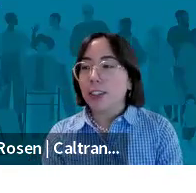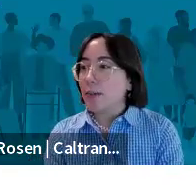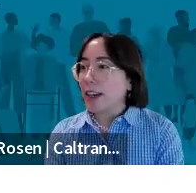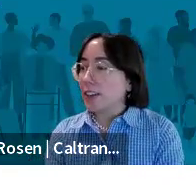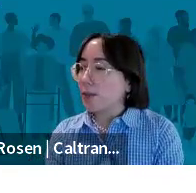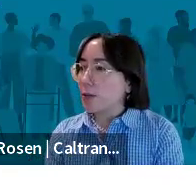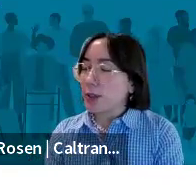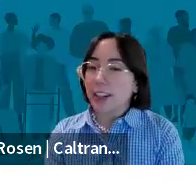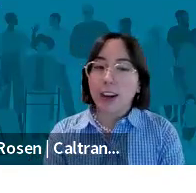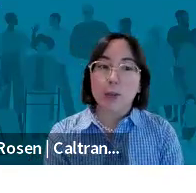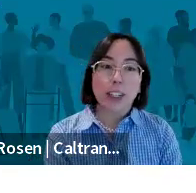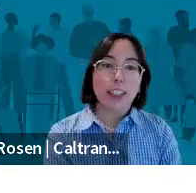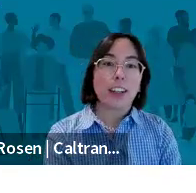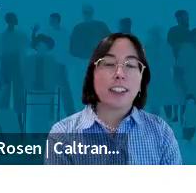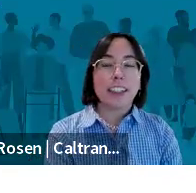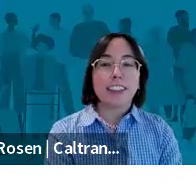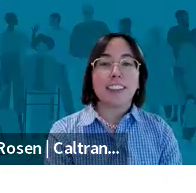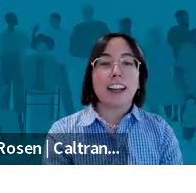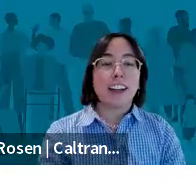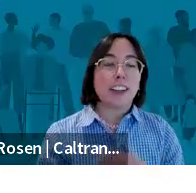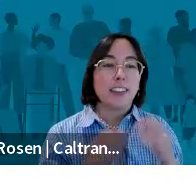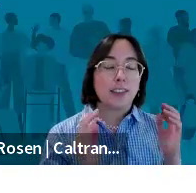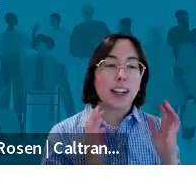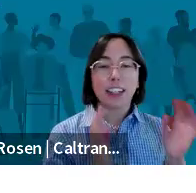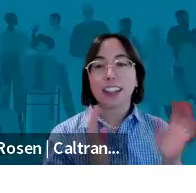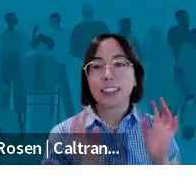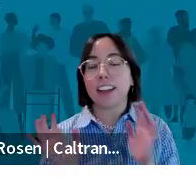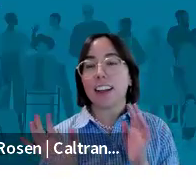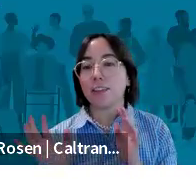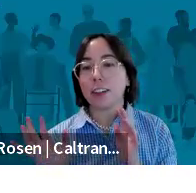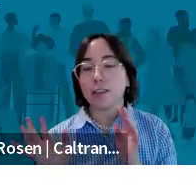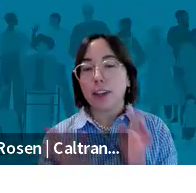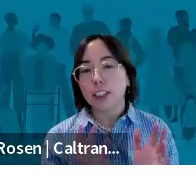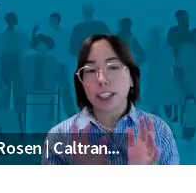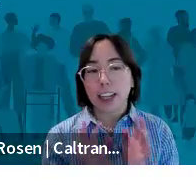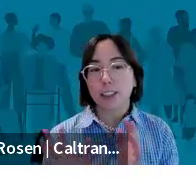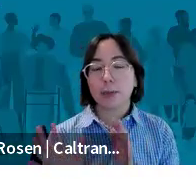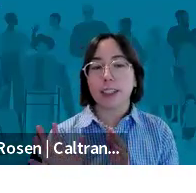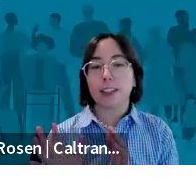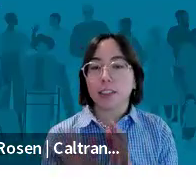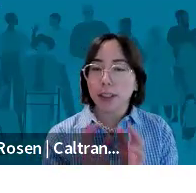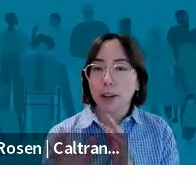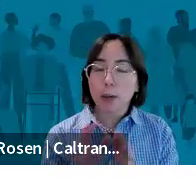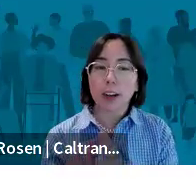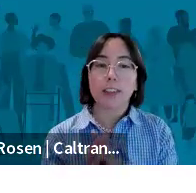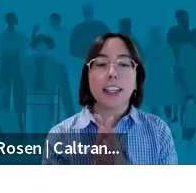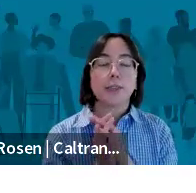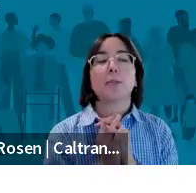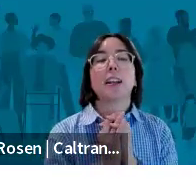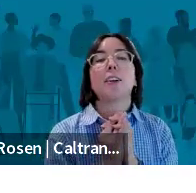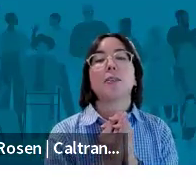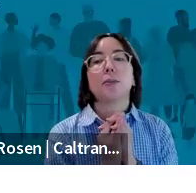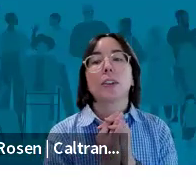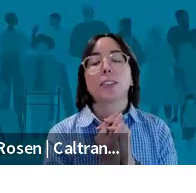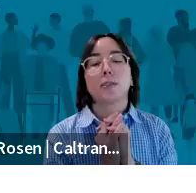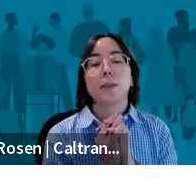So just a reminder of what we are working on is that recognizing that every function has been doing their part of